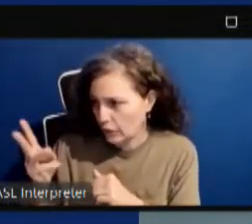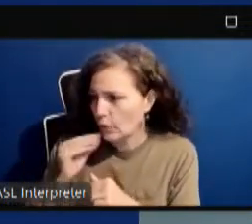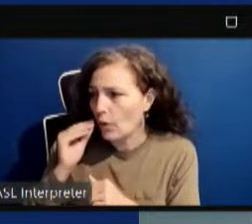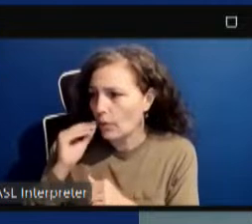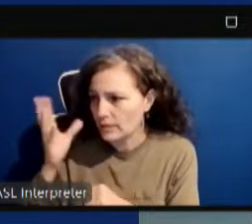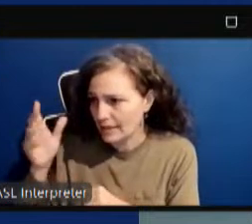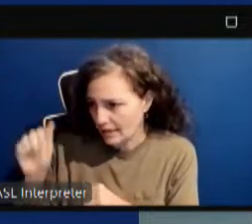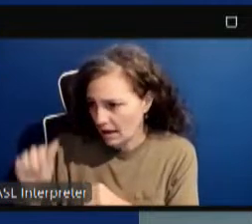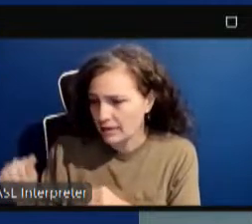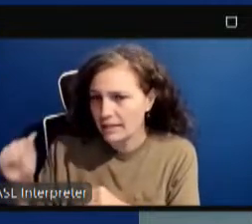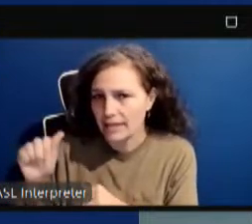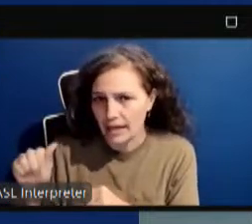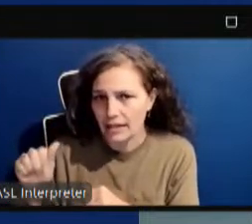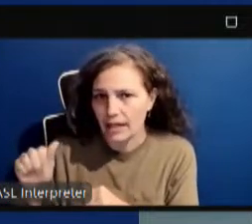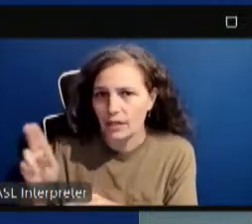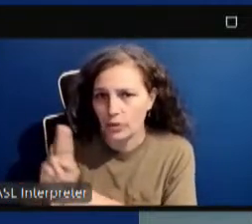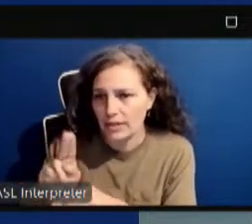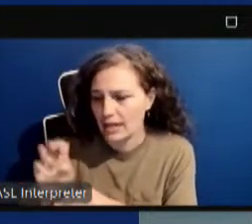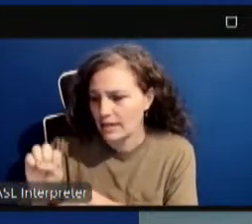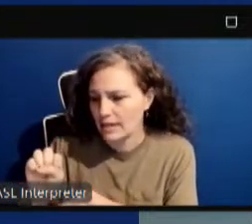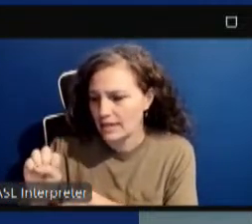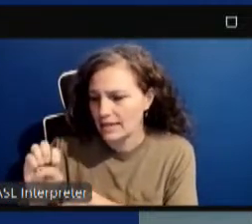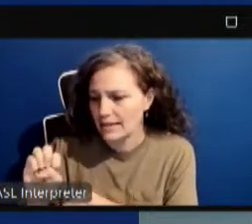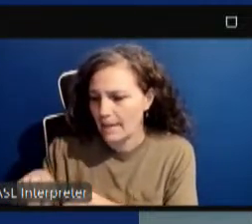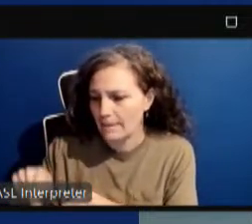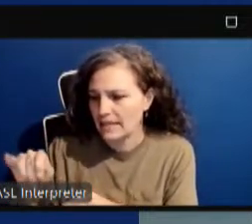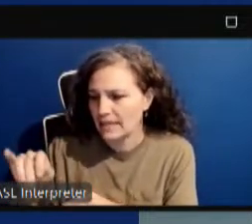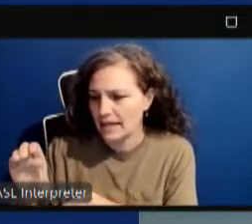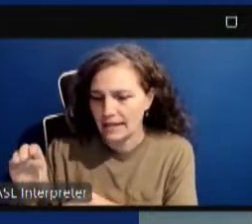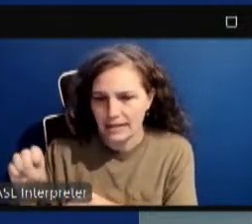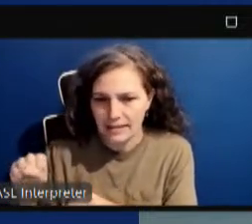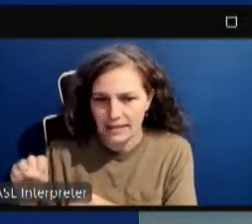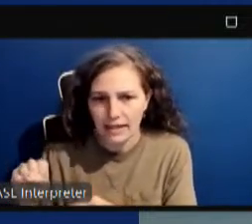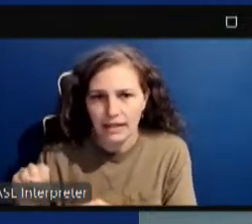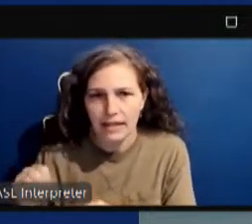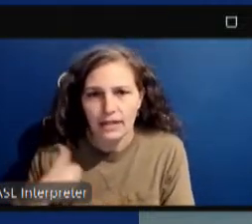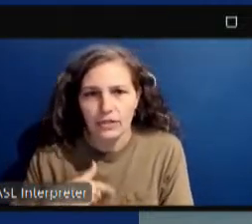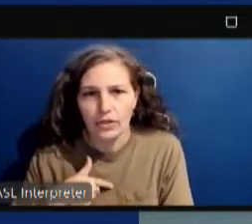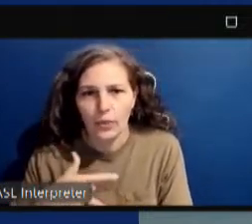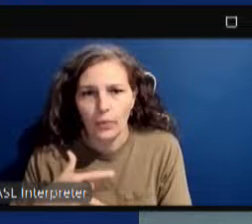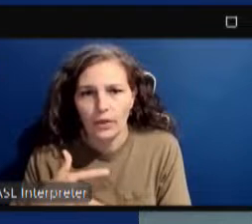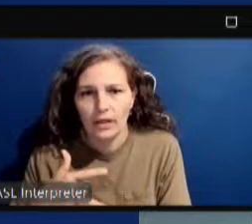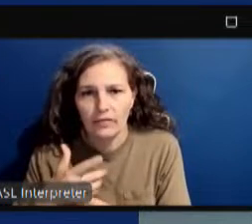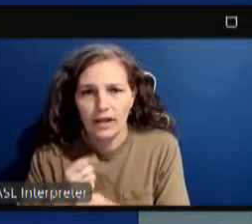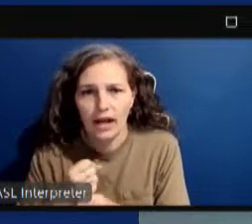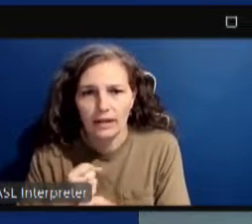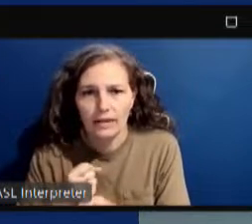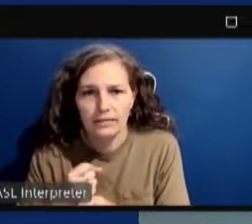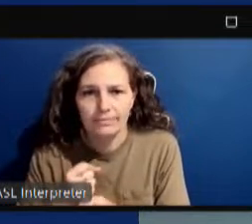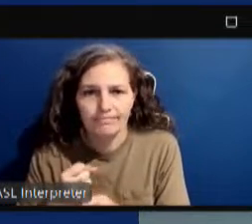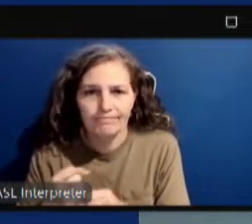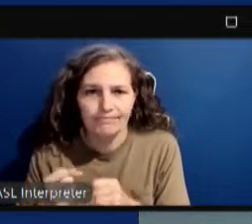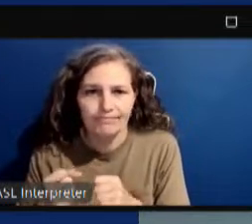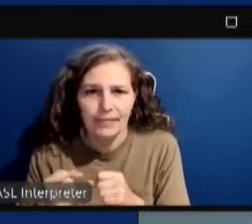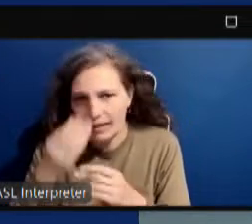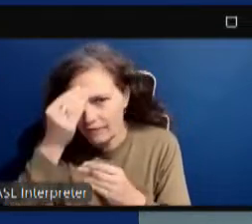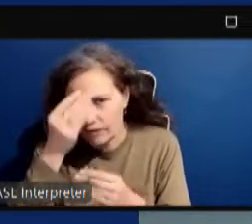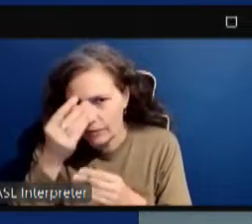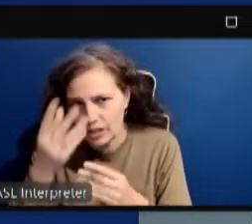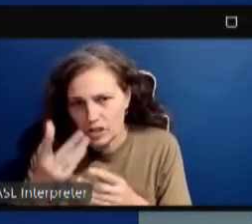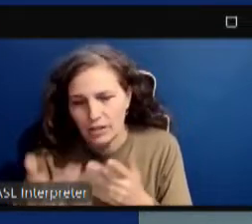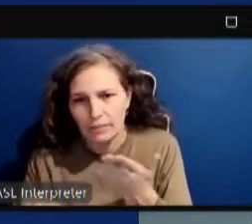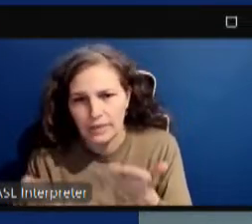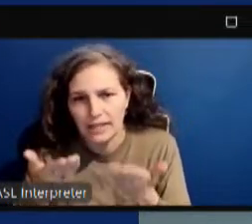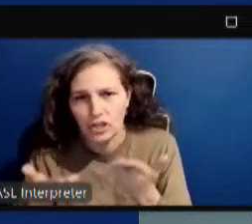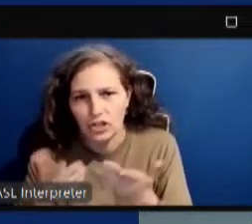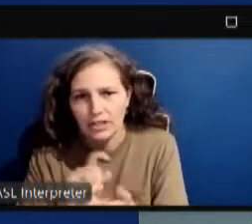receive inquiries from pockets of Altadena into looking at the feasibility of converting their private septic systems to